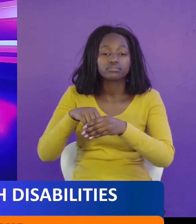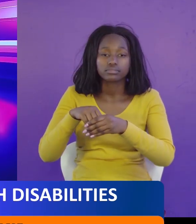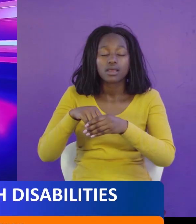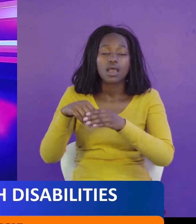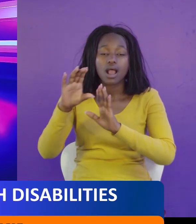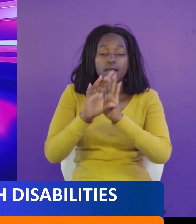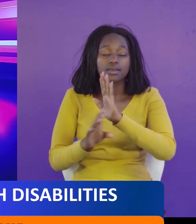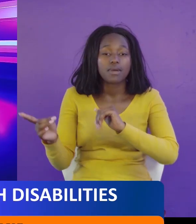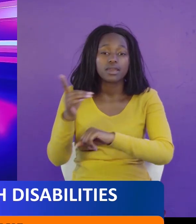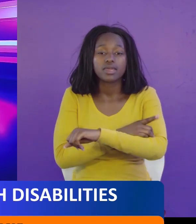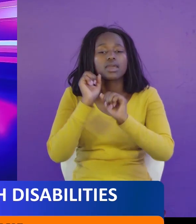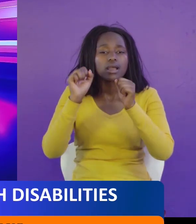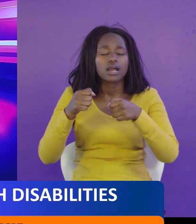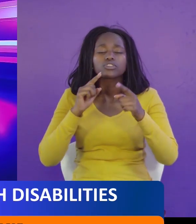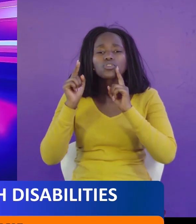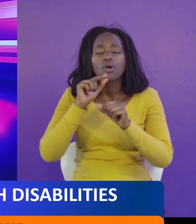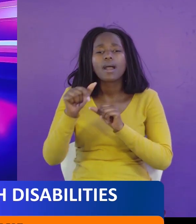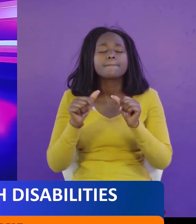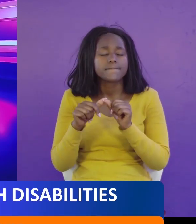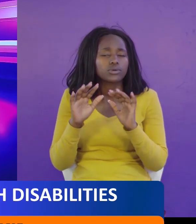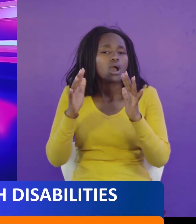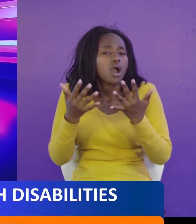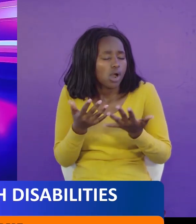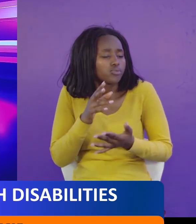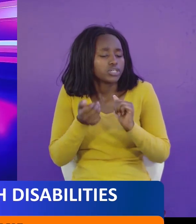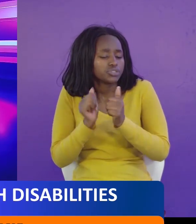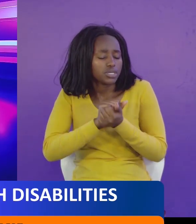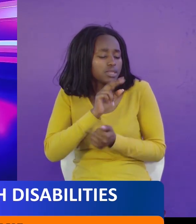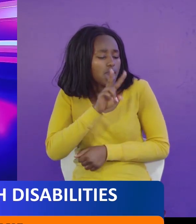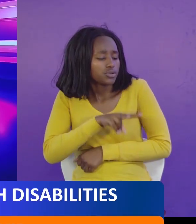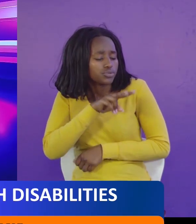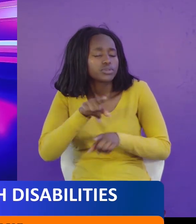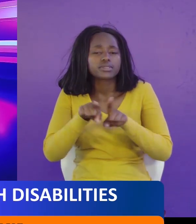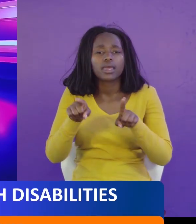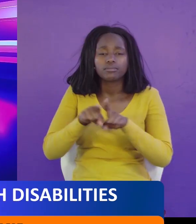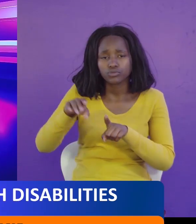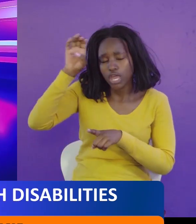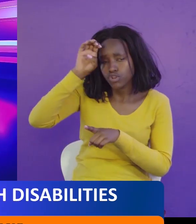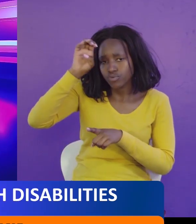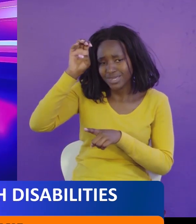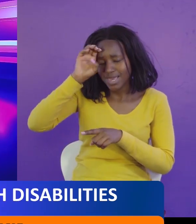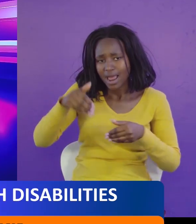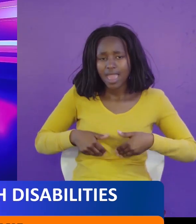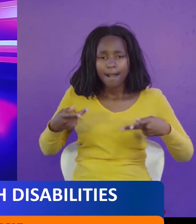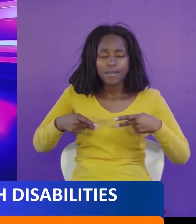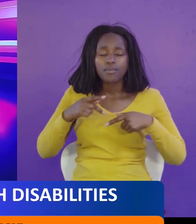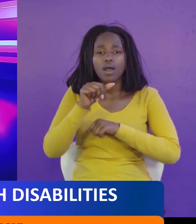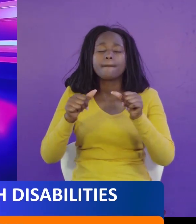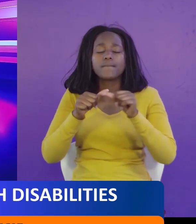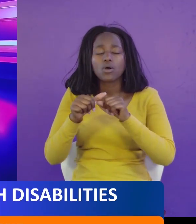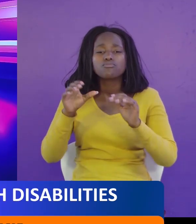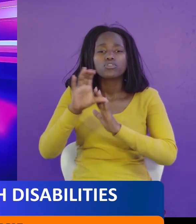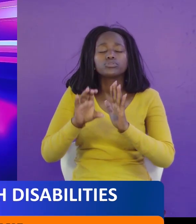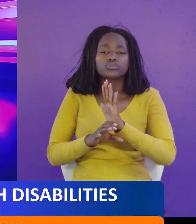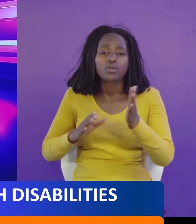shape attitudes, and by educating young people about constitutional rights, we therefore